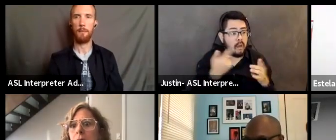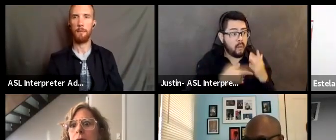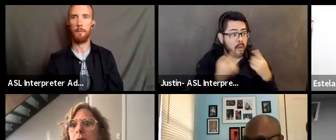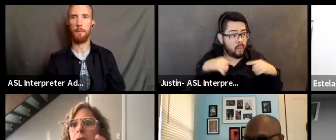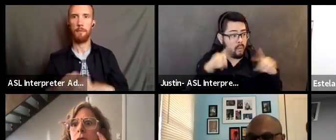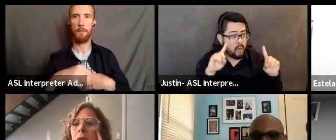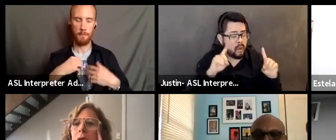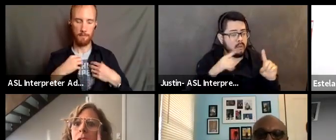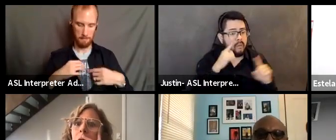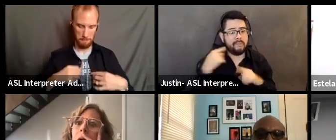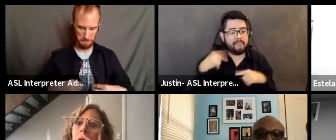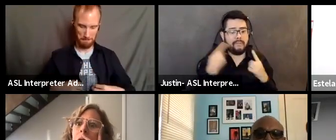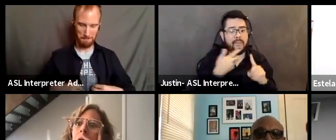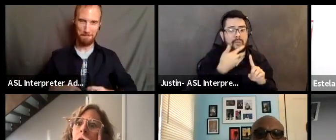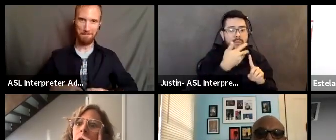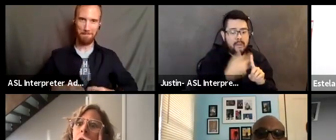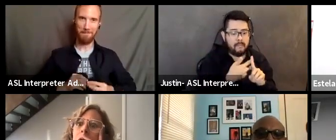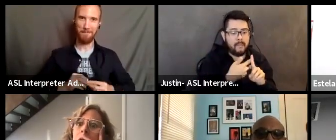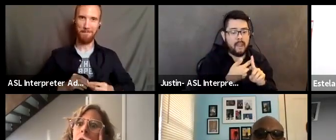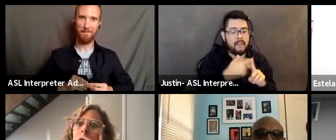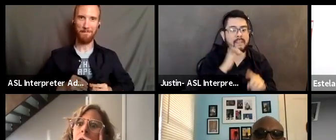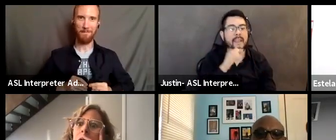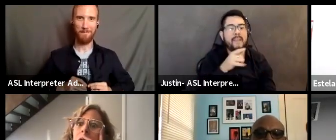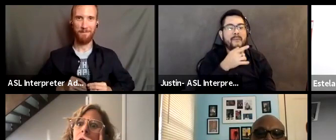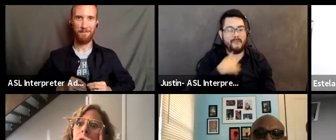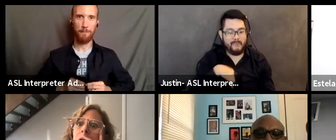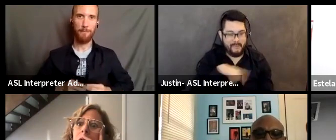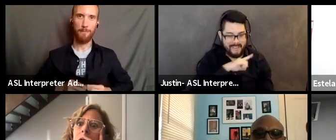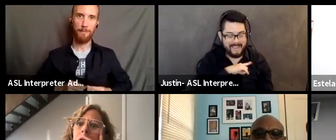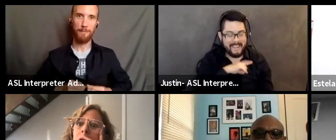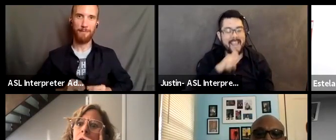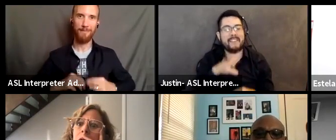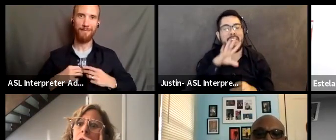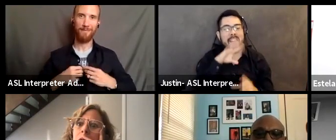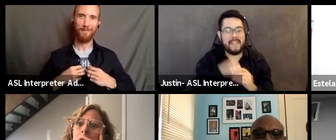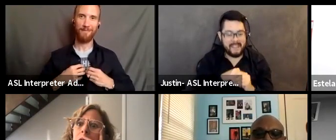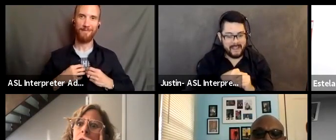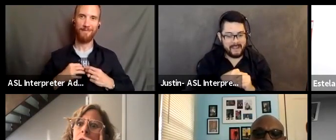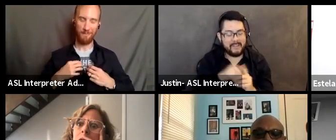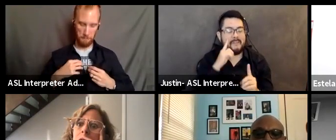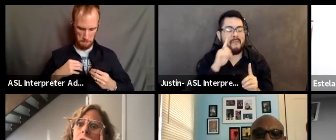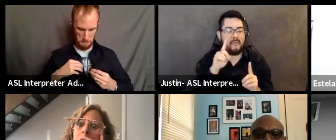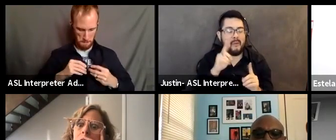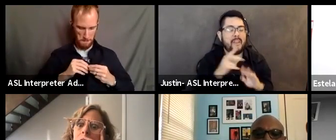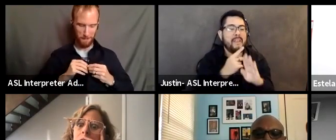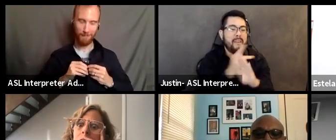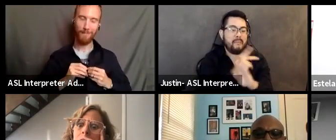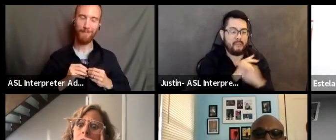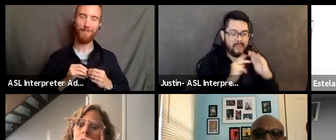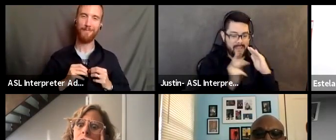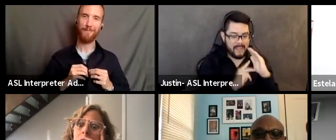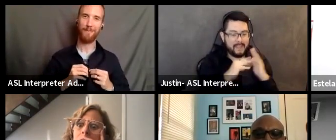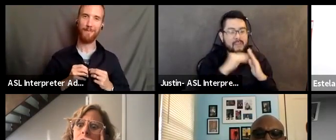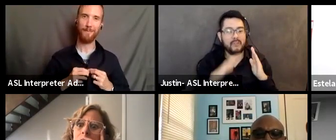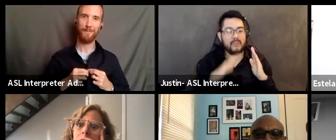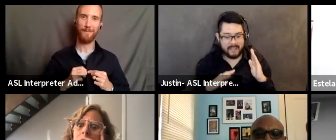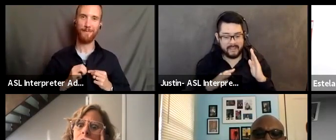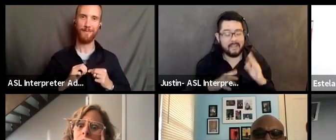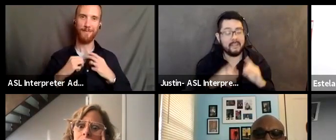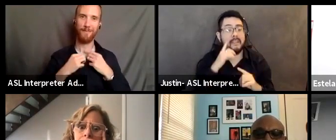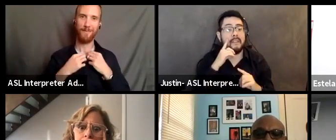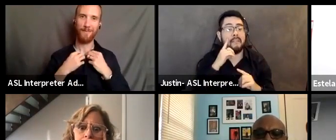months that um that when they had to engage with their particularly the pre-k students uh